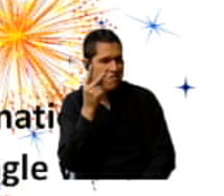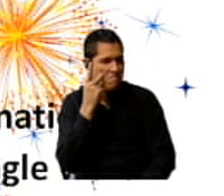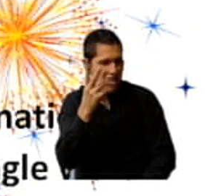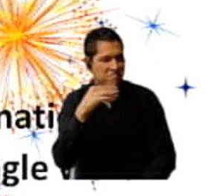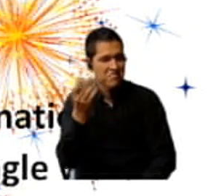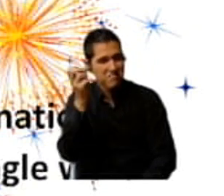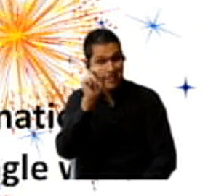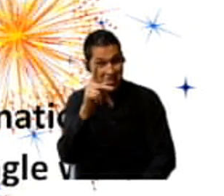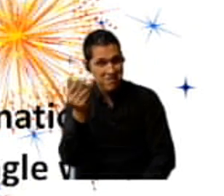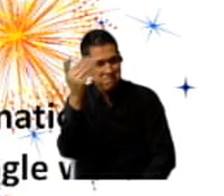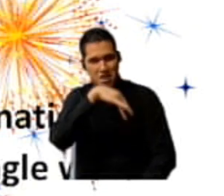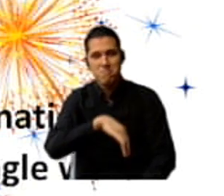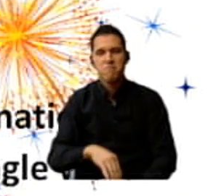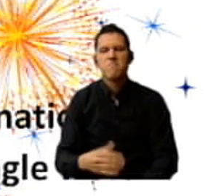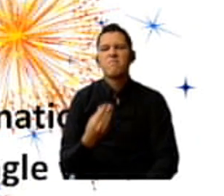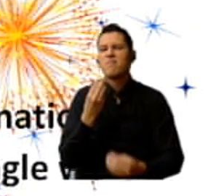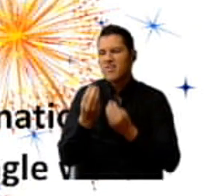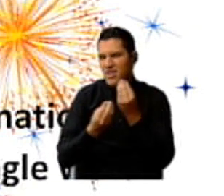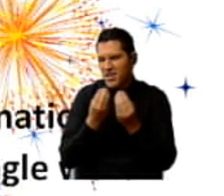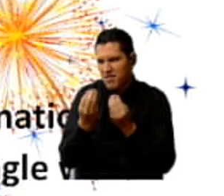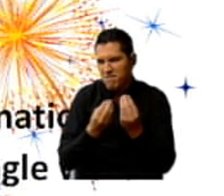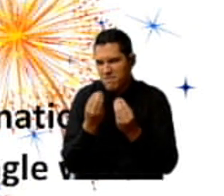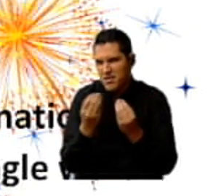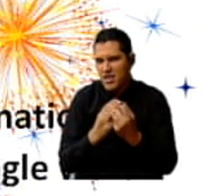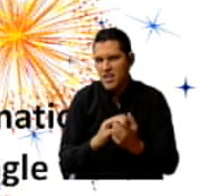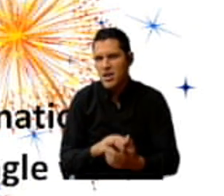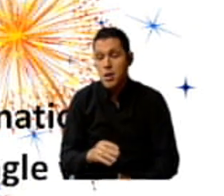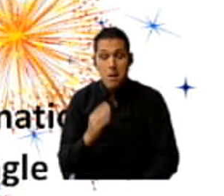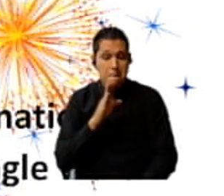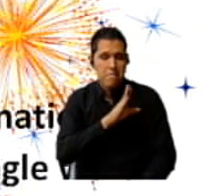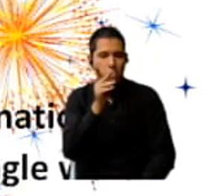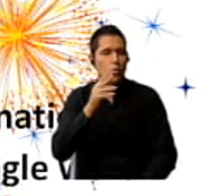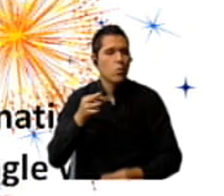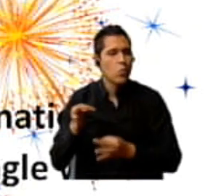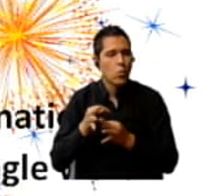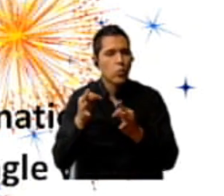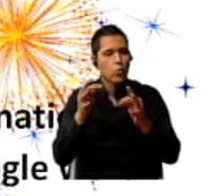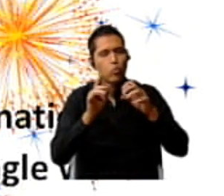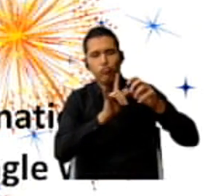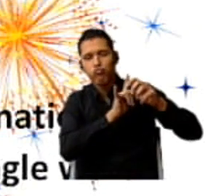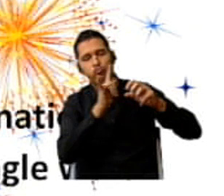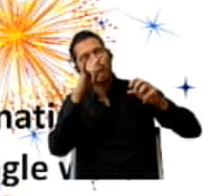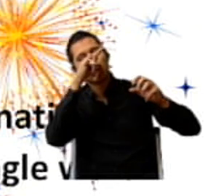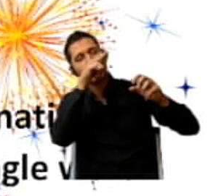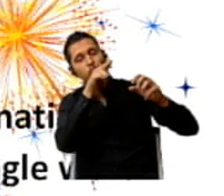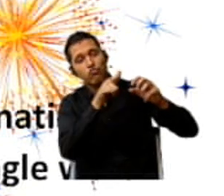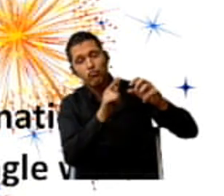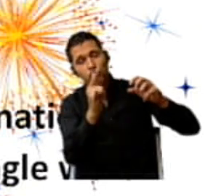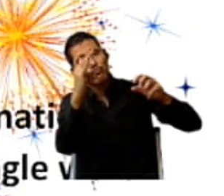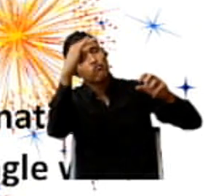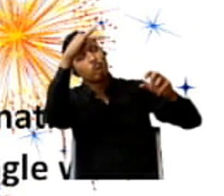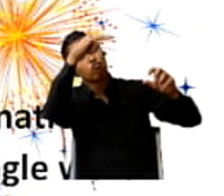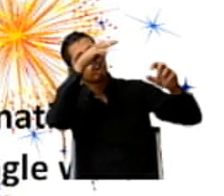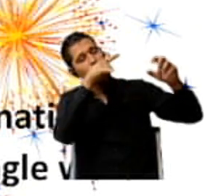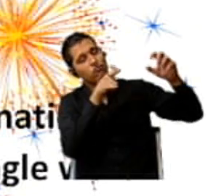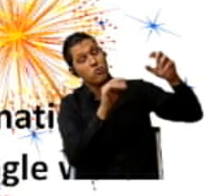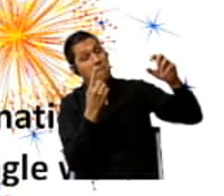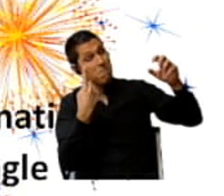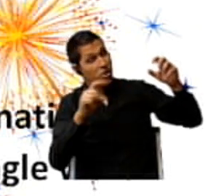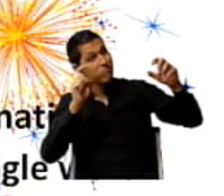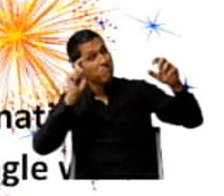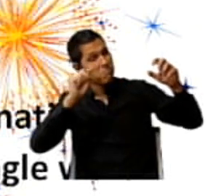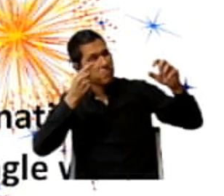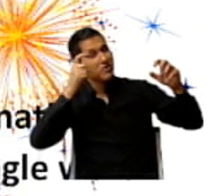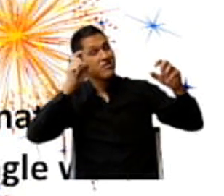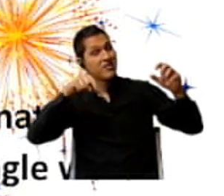Let's give it a try, okay? We are going for a tour all over the world, Charlotte. But first, we need to pack